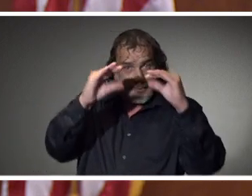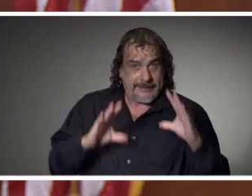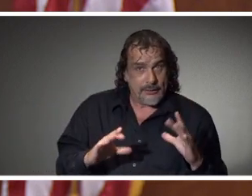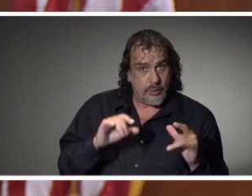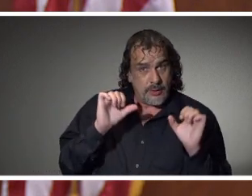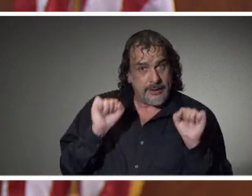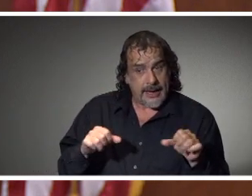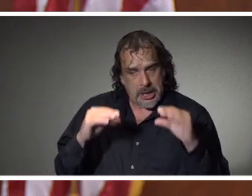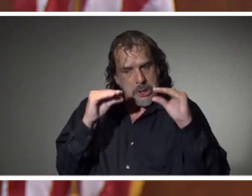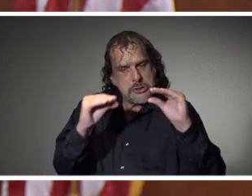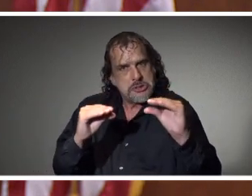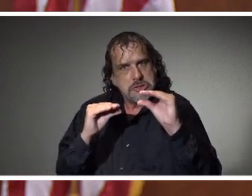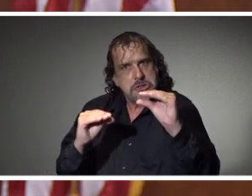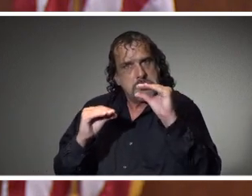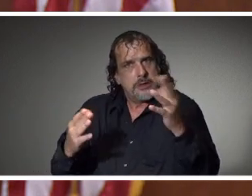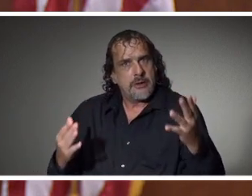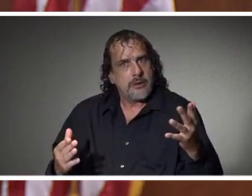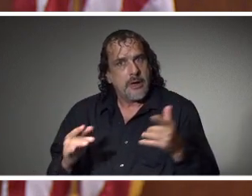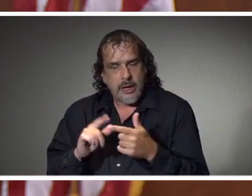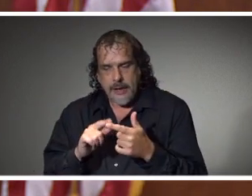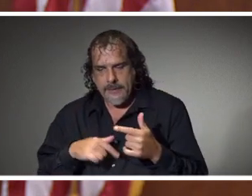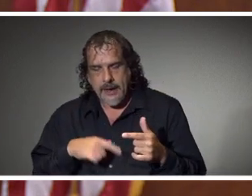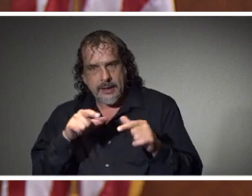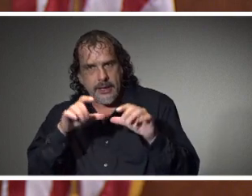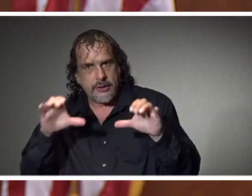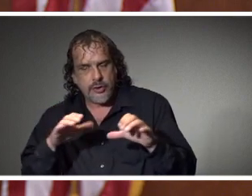can teach, and they can do so